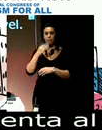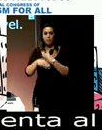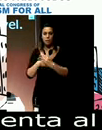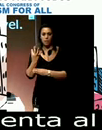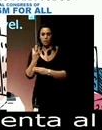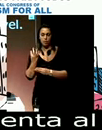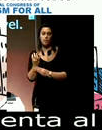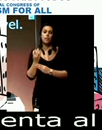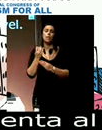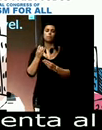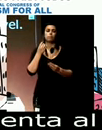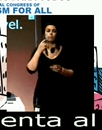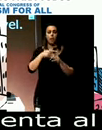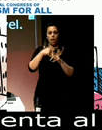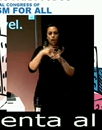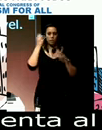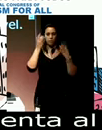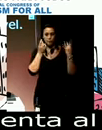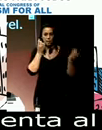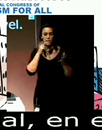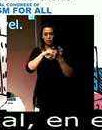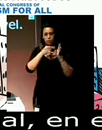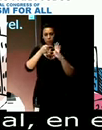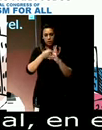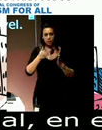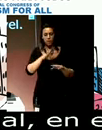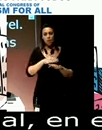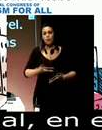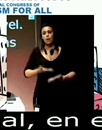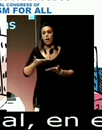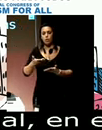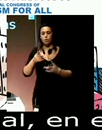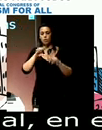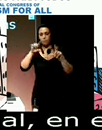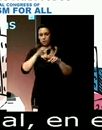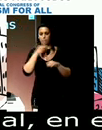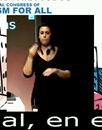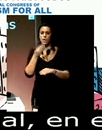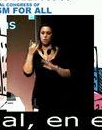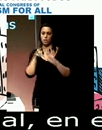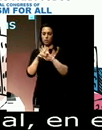We have to make actions and projects in order to help the